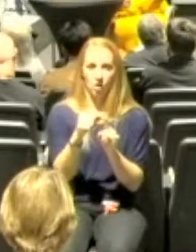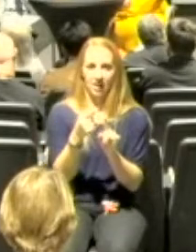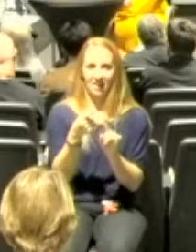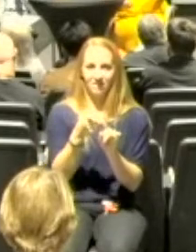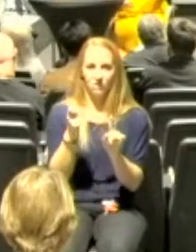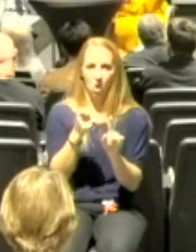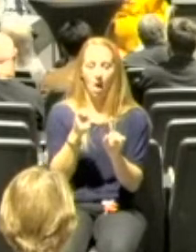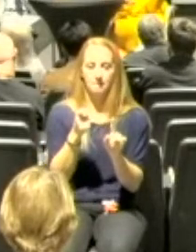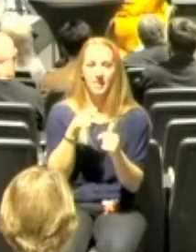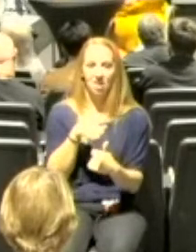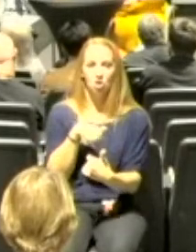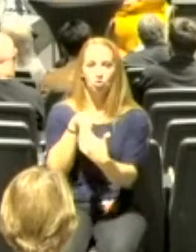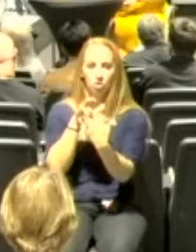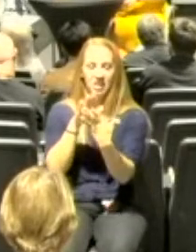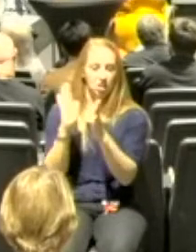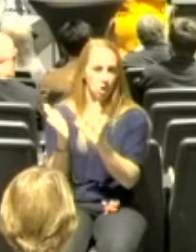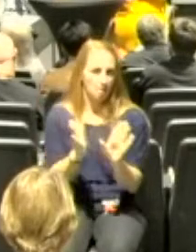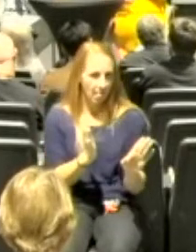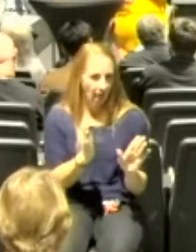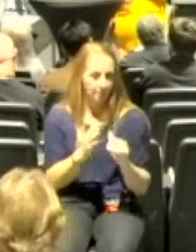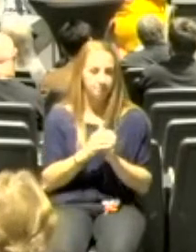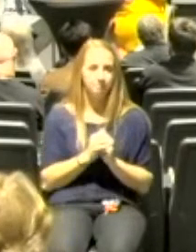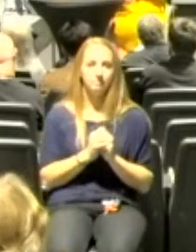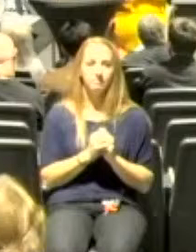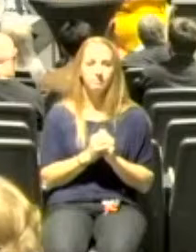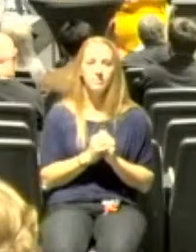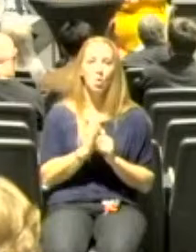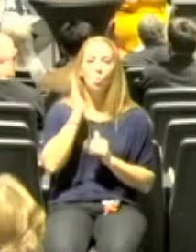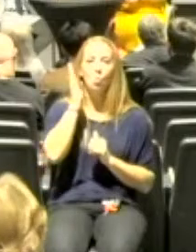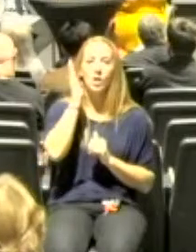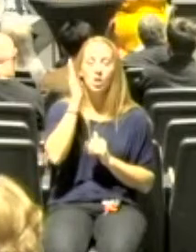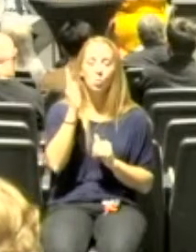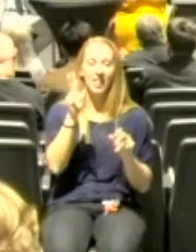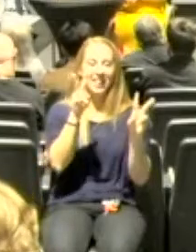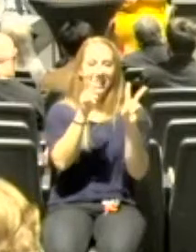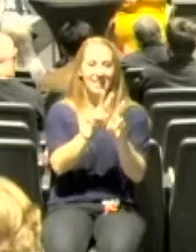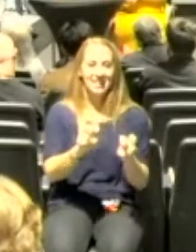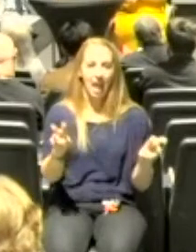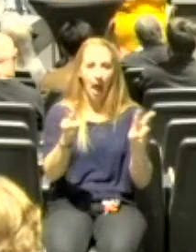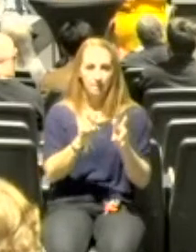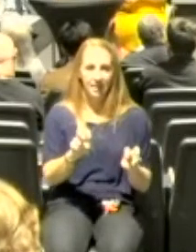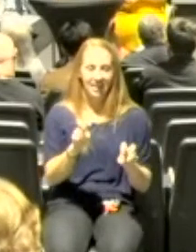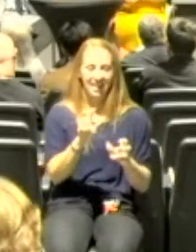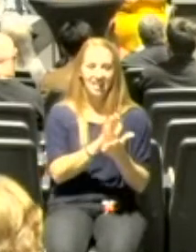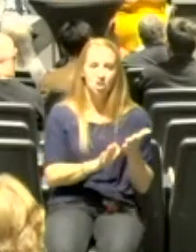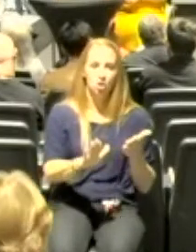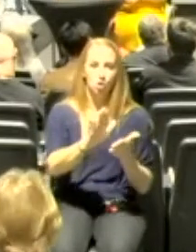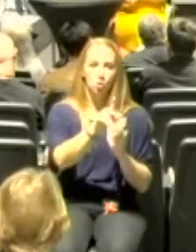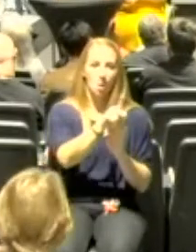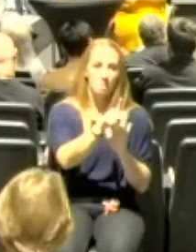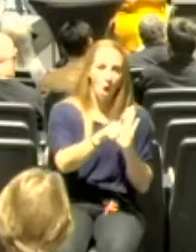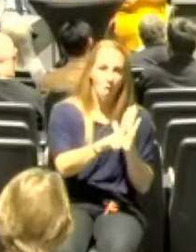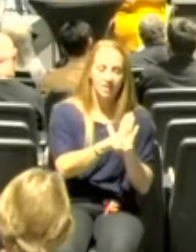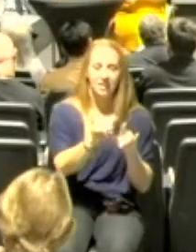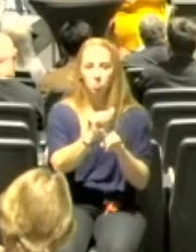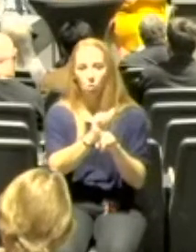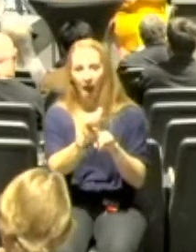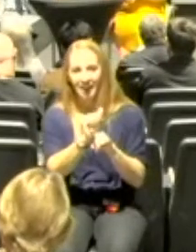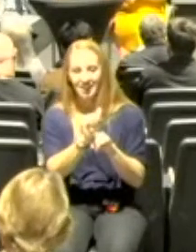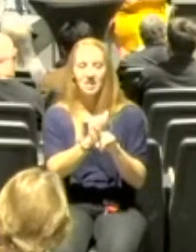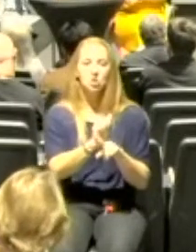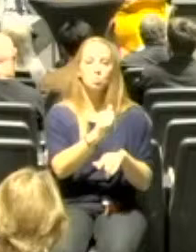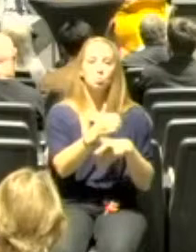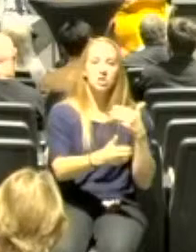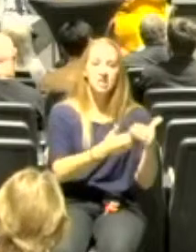strategic plan around this aspect. We are going to examine institutional policies, practices, procedures,